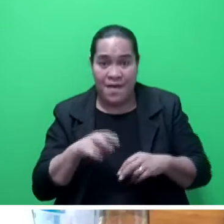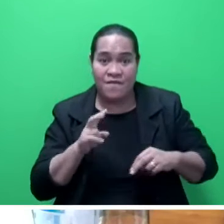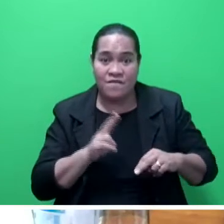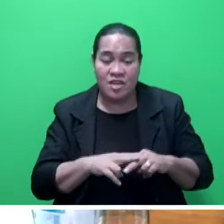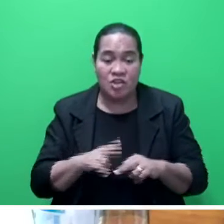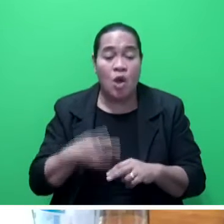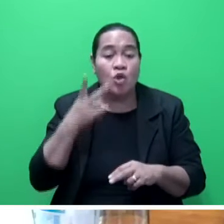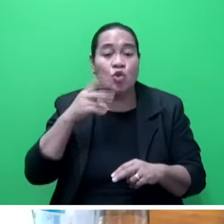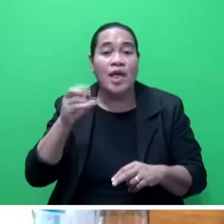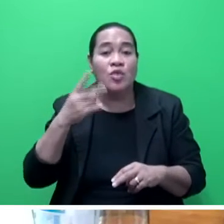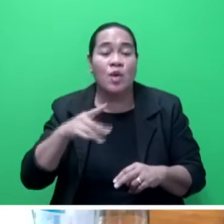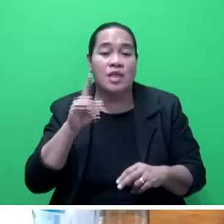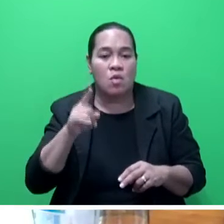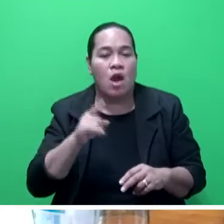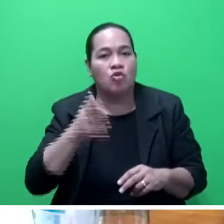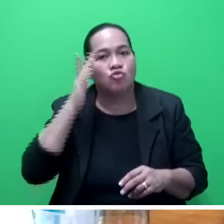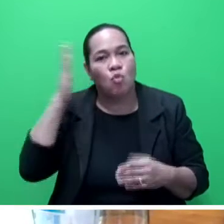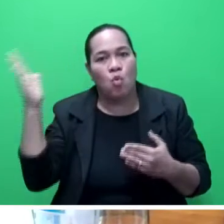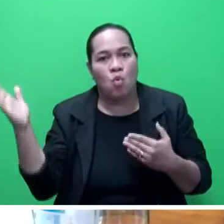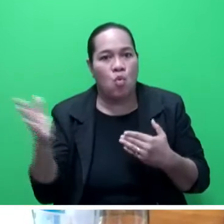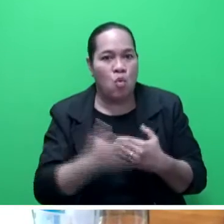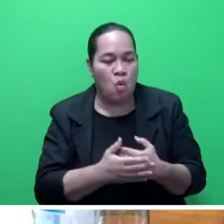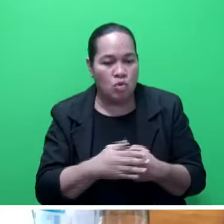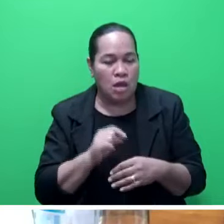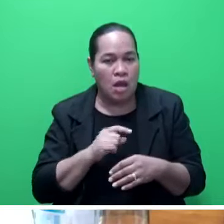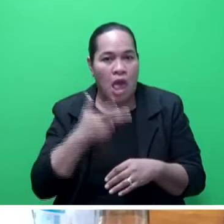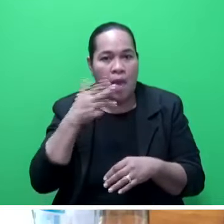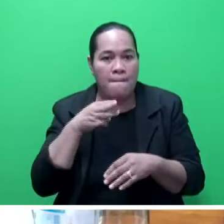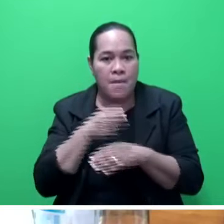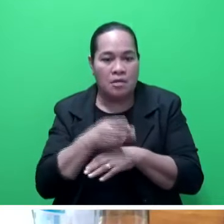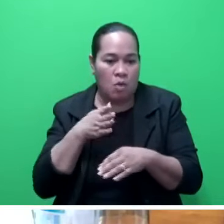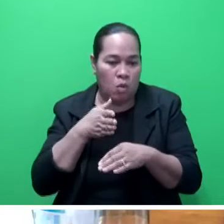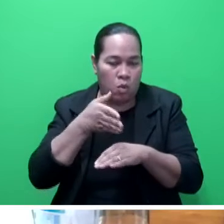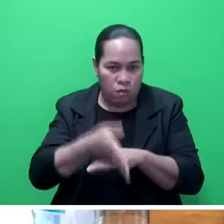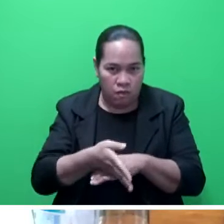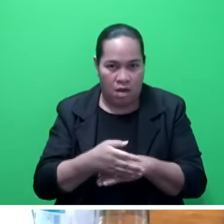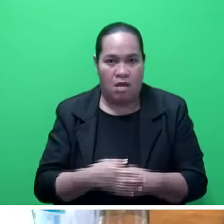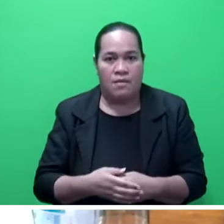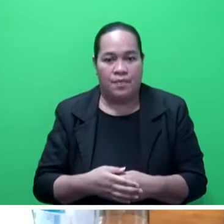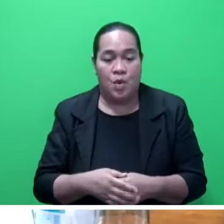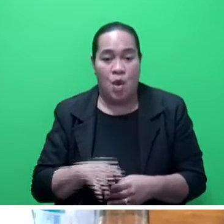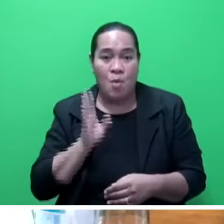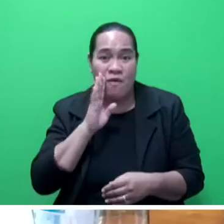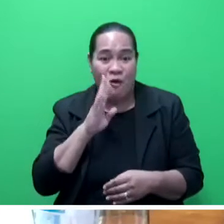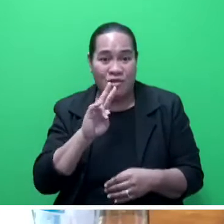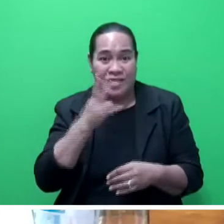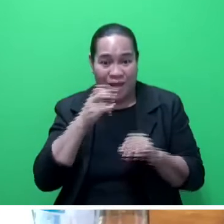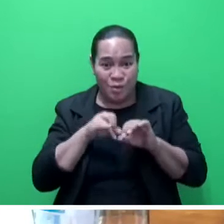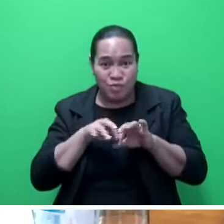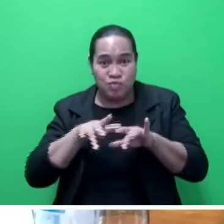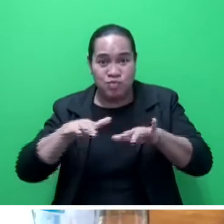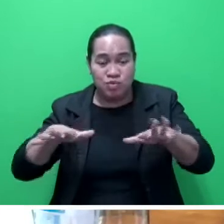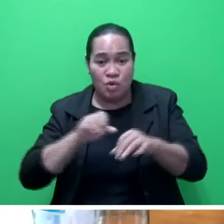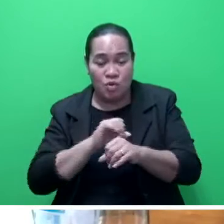in 2021, the schools were closed for over 8 months. Before the second wave of COVID-19, in Term